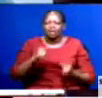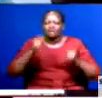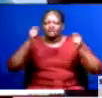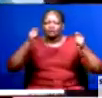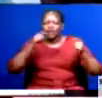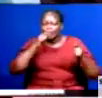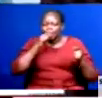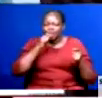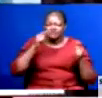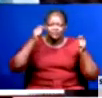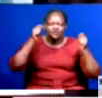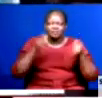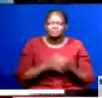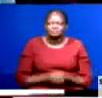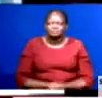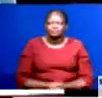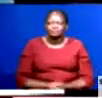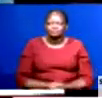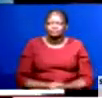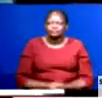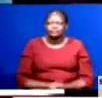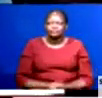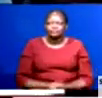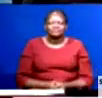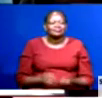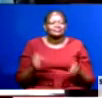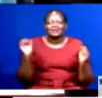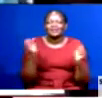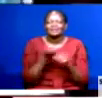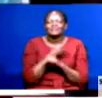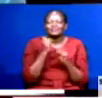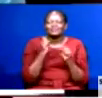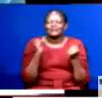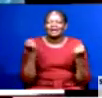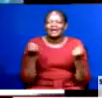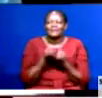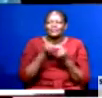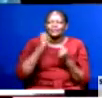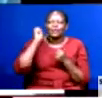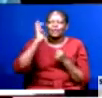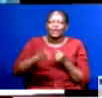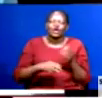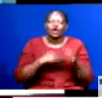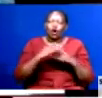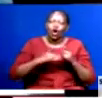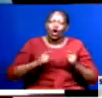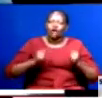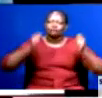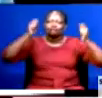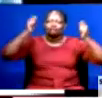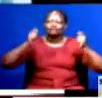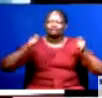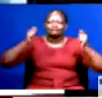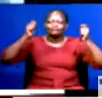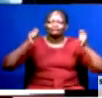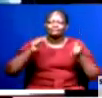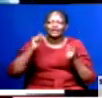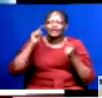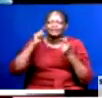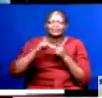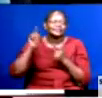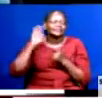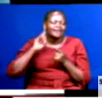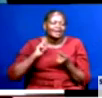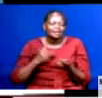But if that is not going to happen, we are all of us going to down our tools until we can be heard. Because we have been trying to